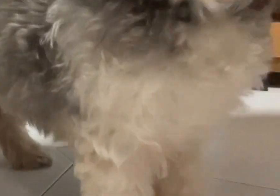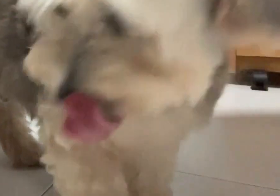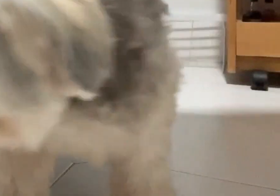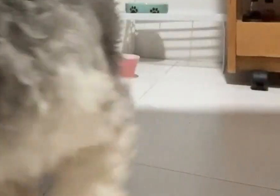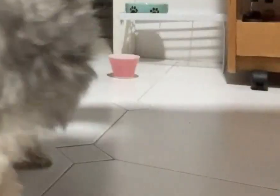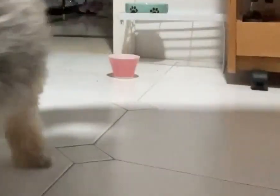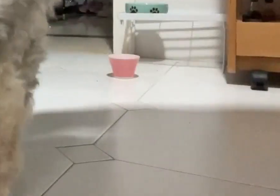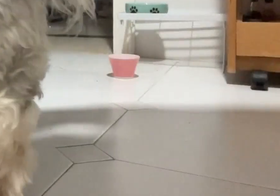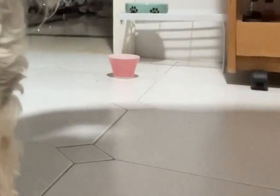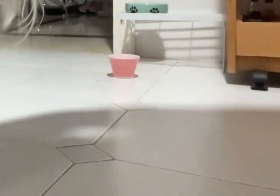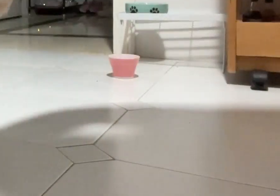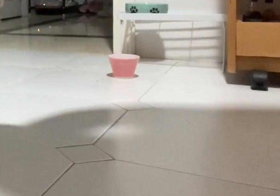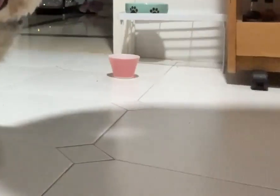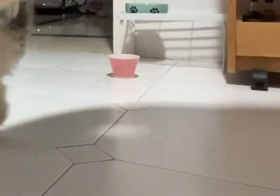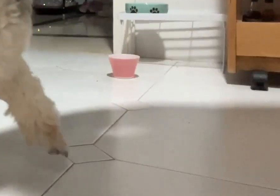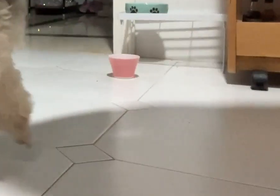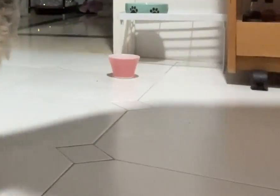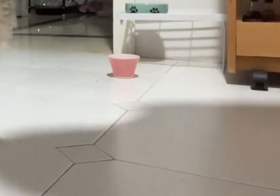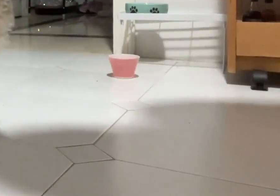What other one can we do? Turn around.